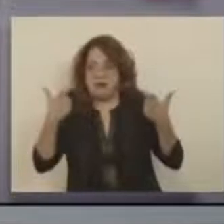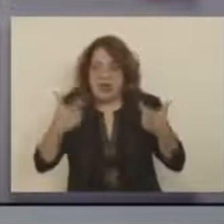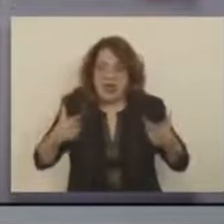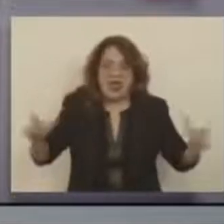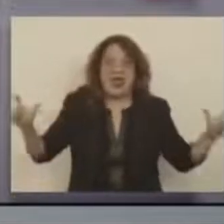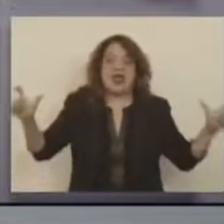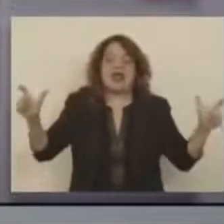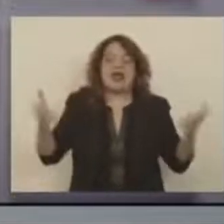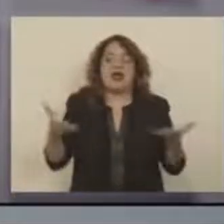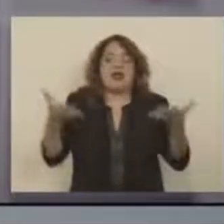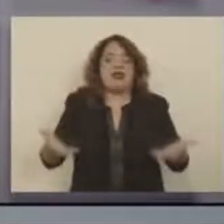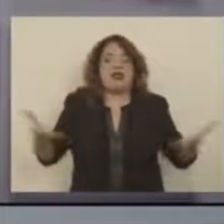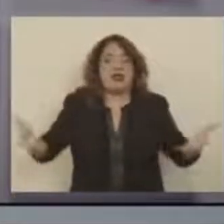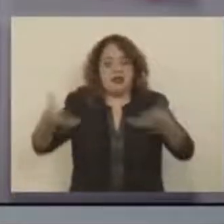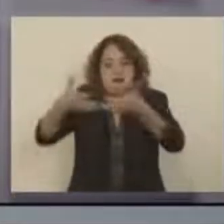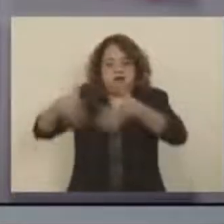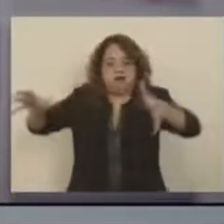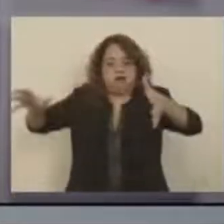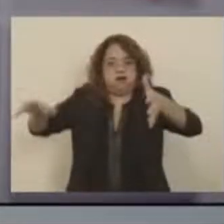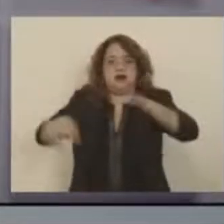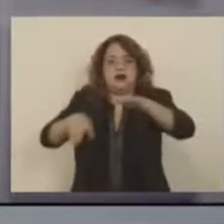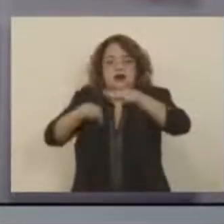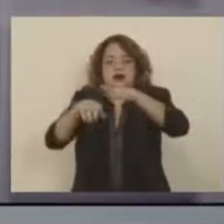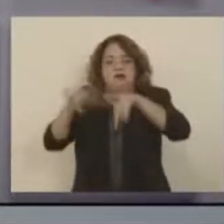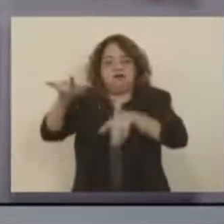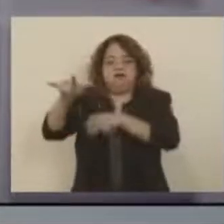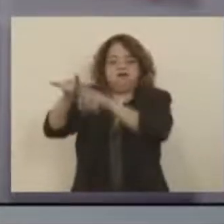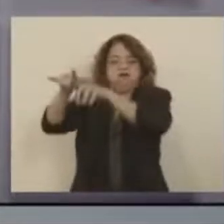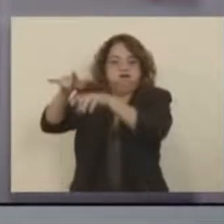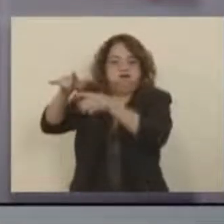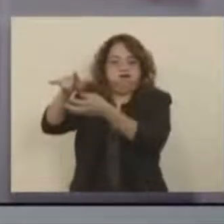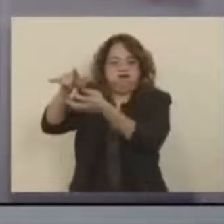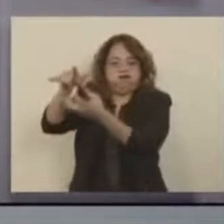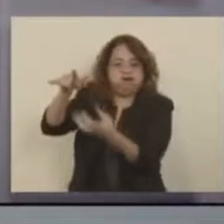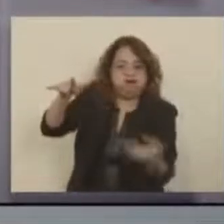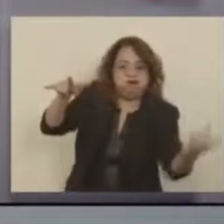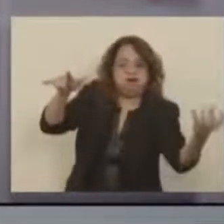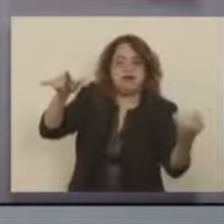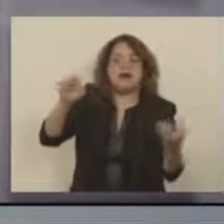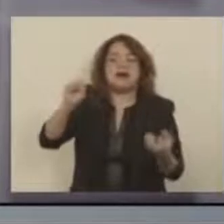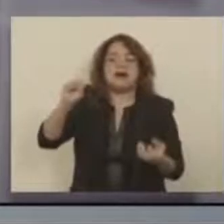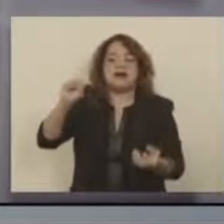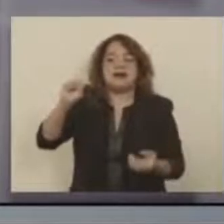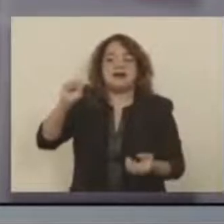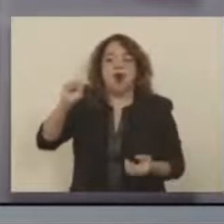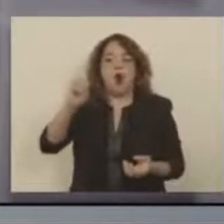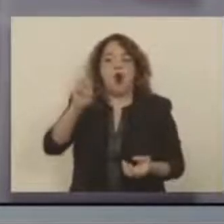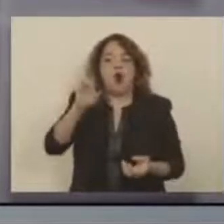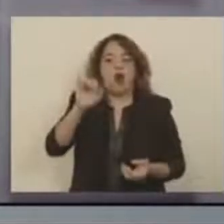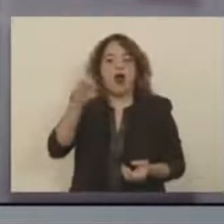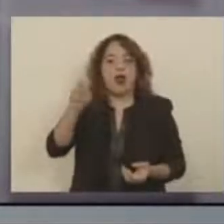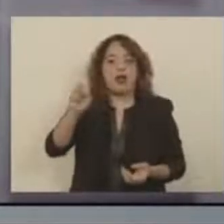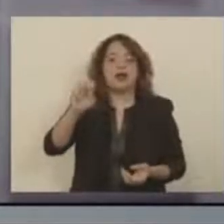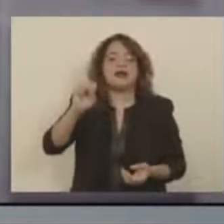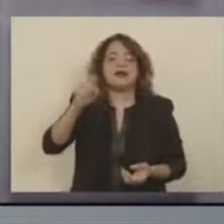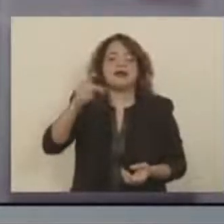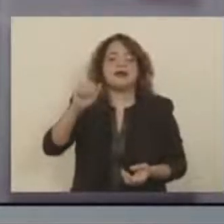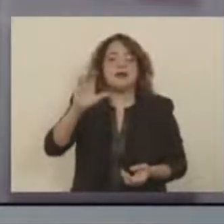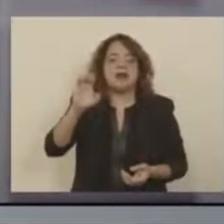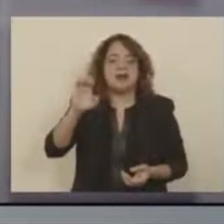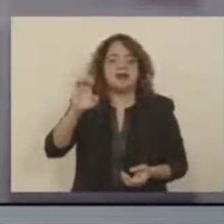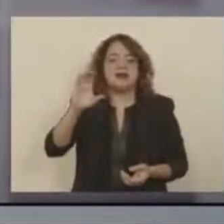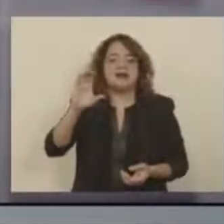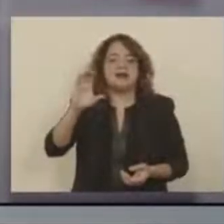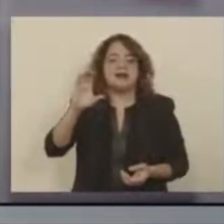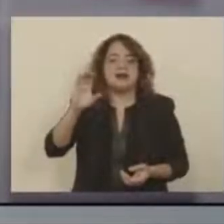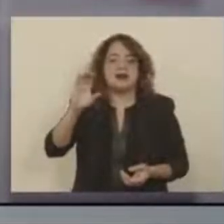everything from the Orion space capsule to a record 85,000-pound airdrop of a NASA Ares